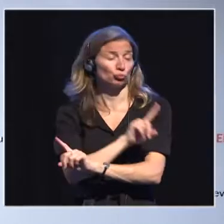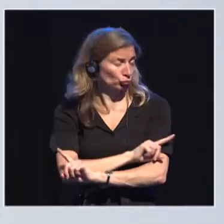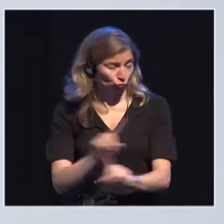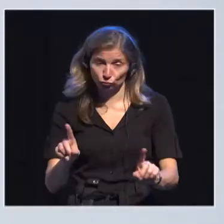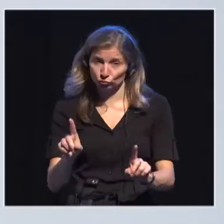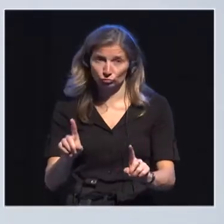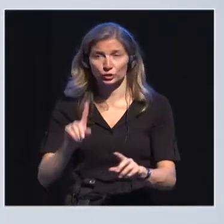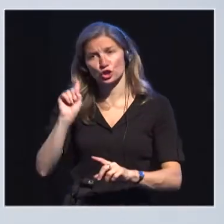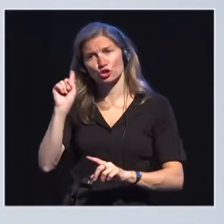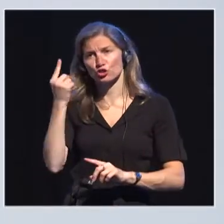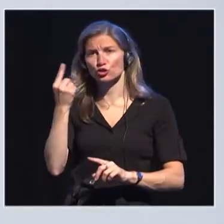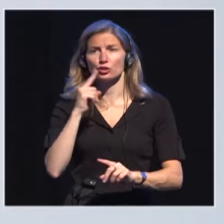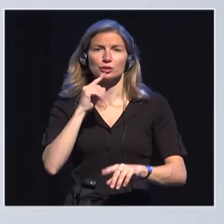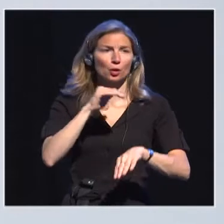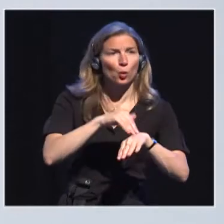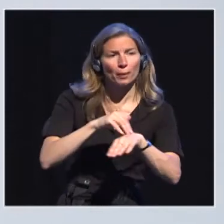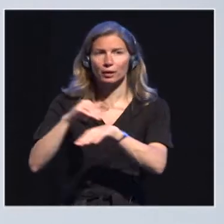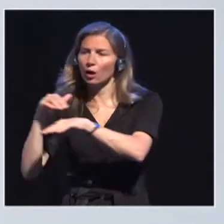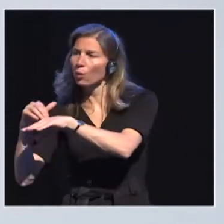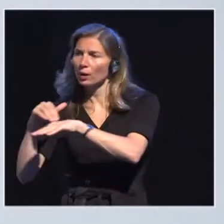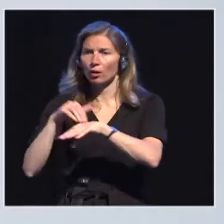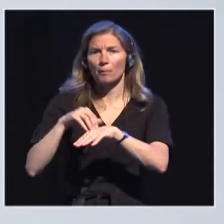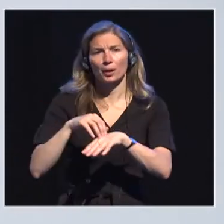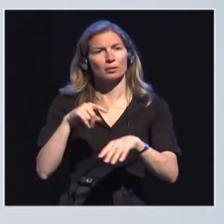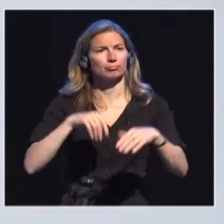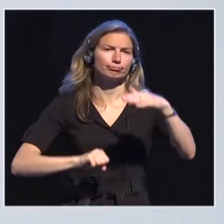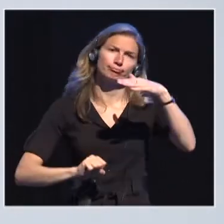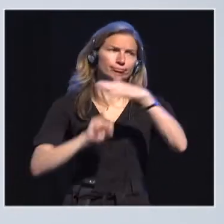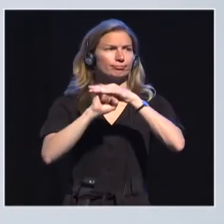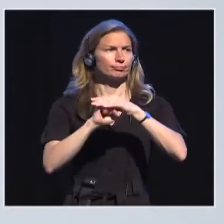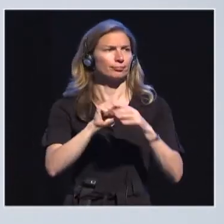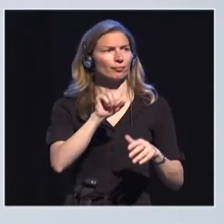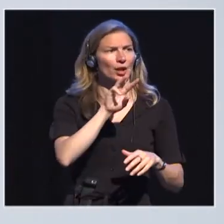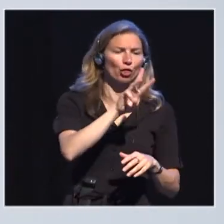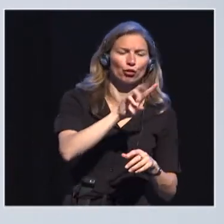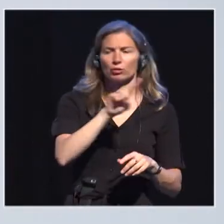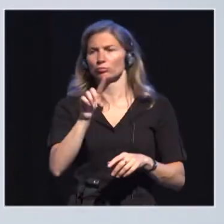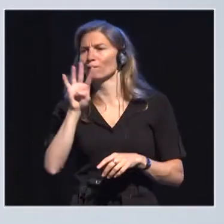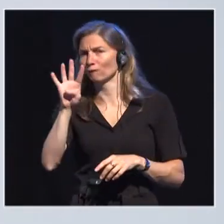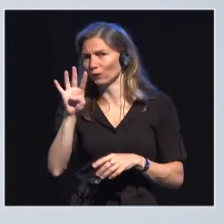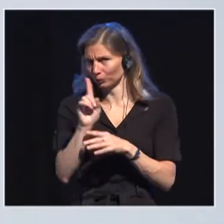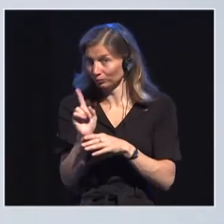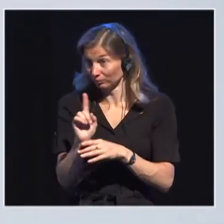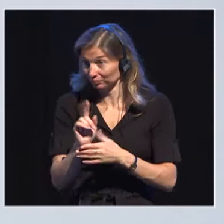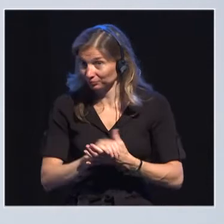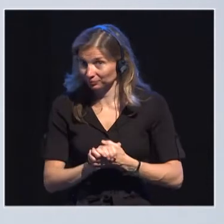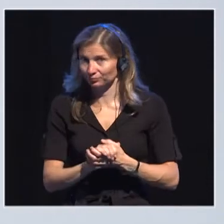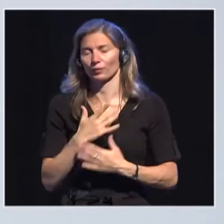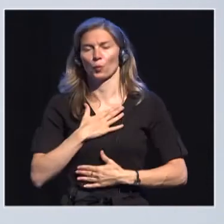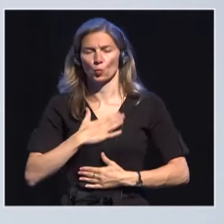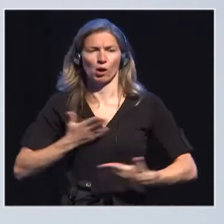minutes. Yes? And we'll leave plenty of space for discussion and dialogue with you, the